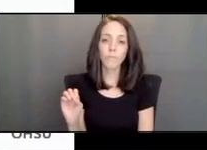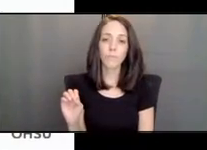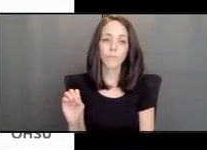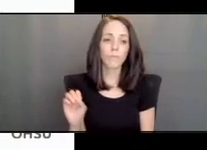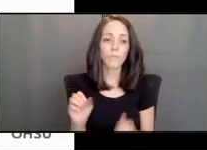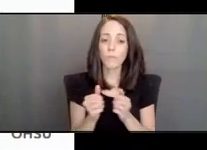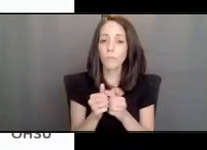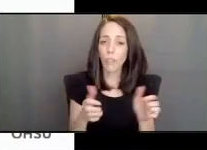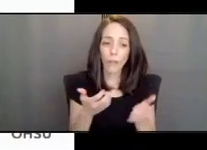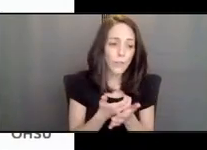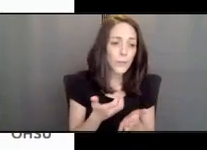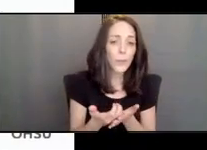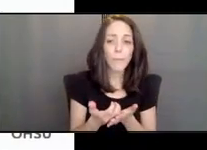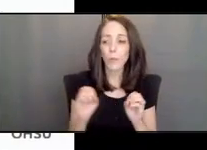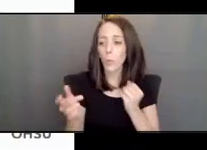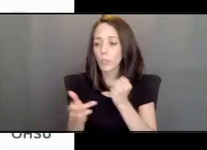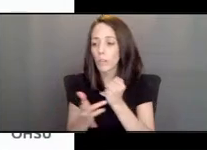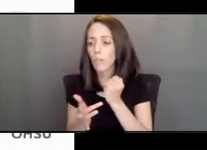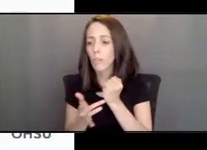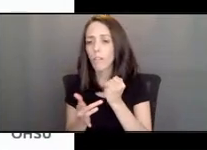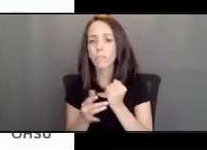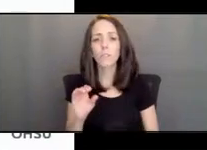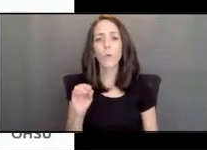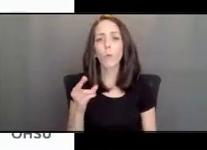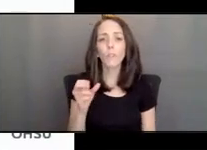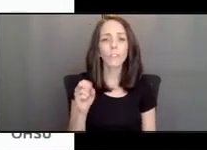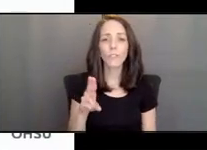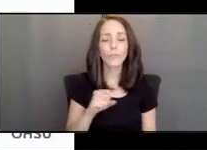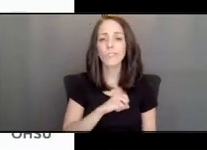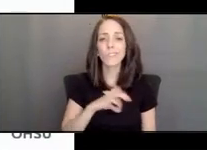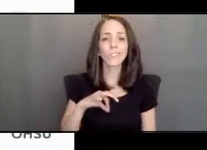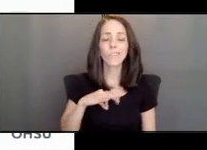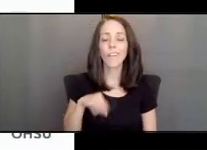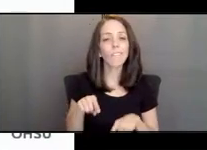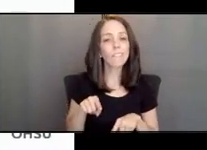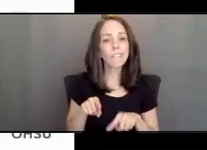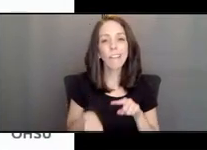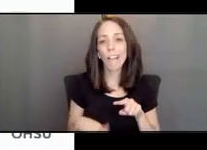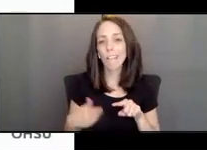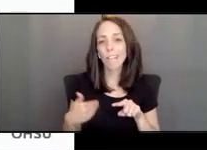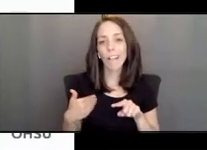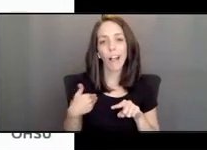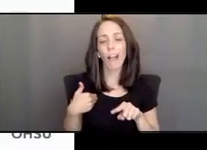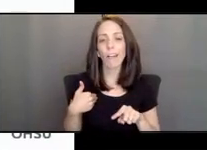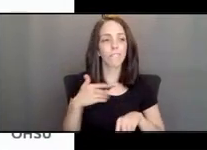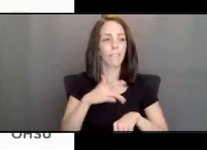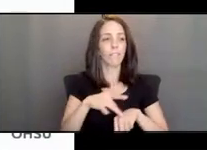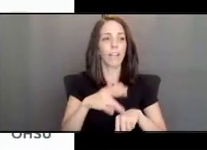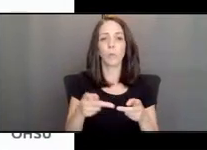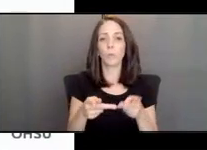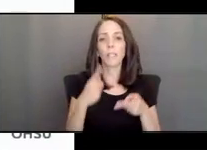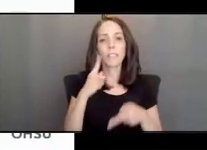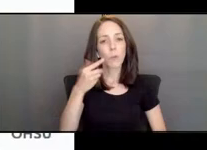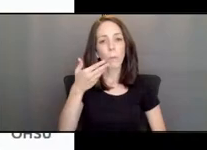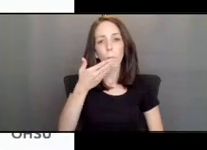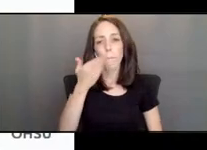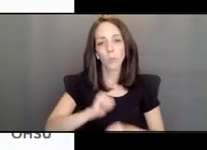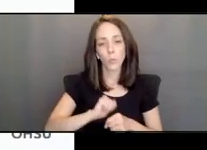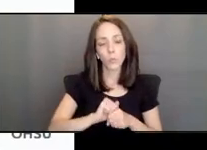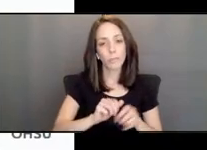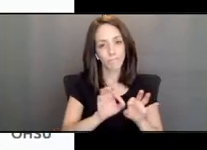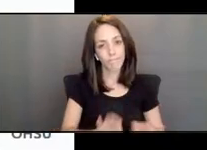technology, OHSU's faculty and staff will not have the places to do their best work. With this